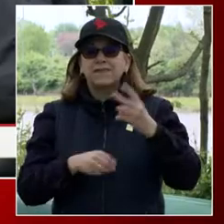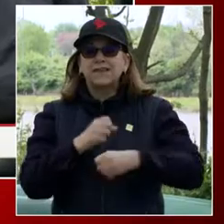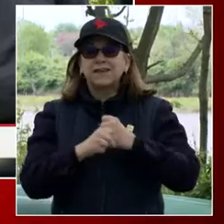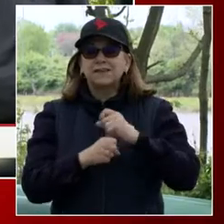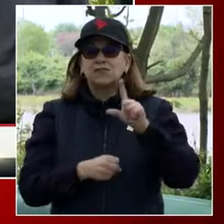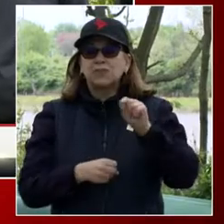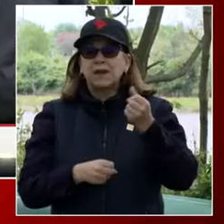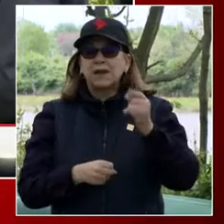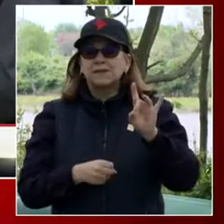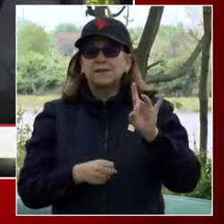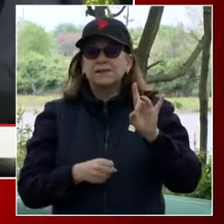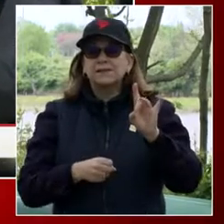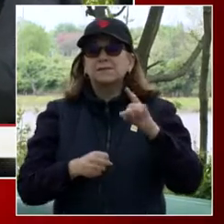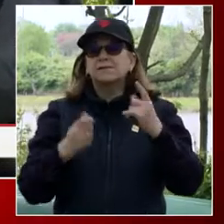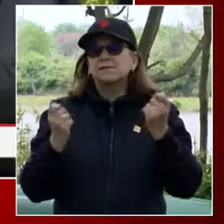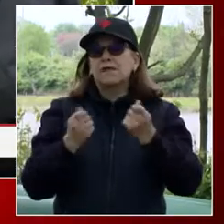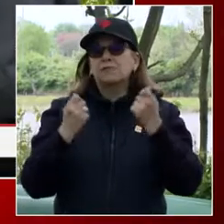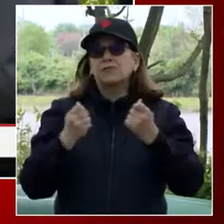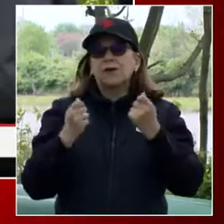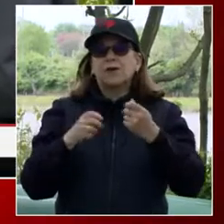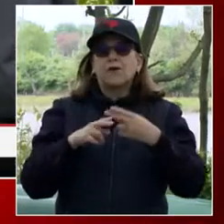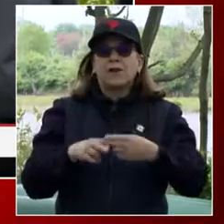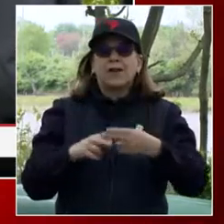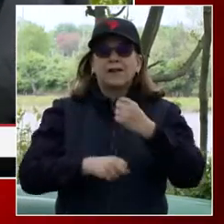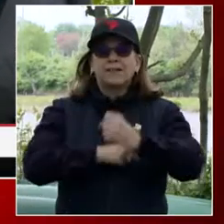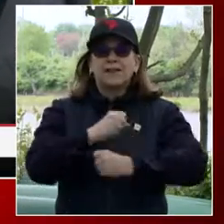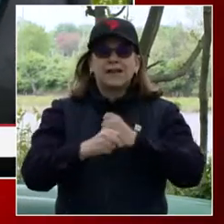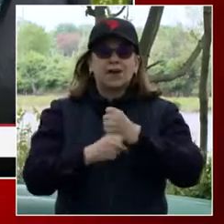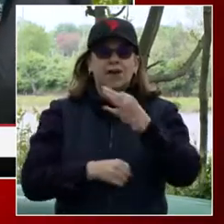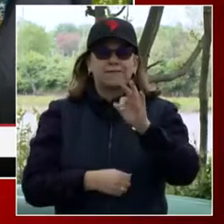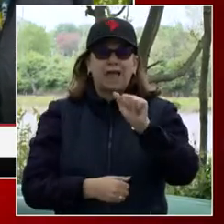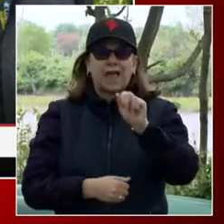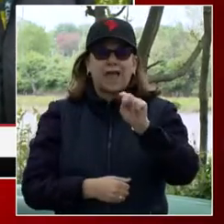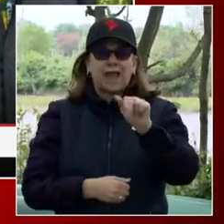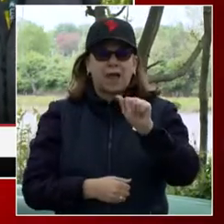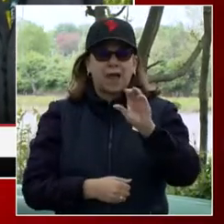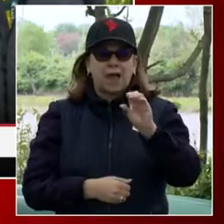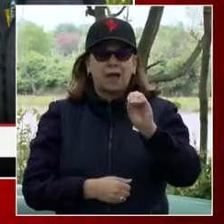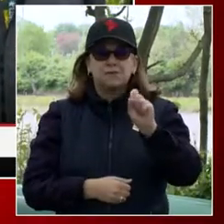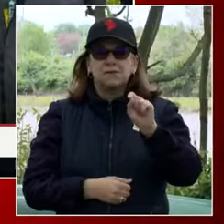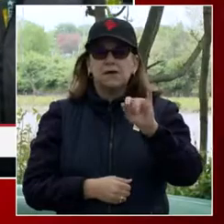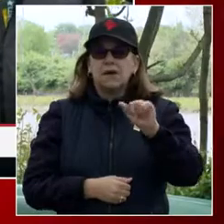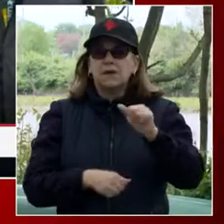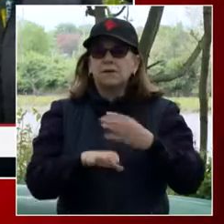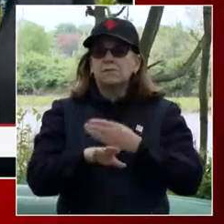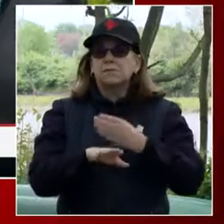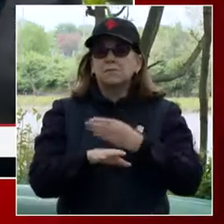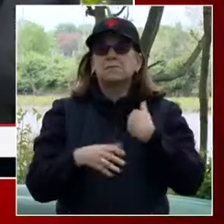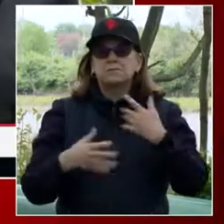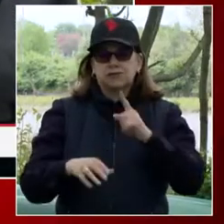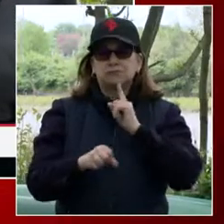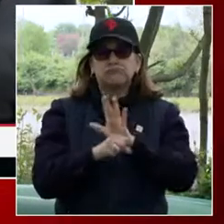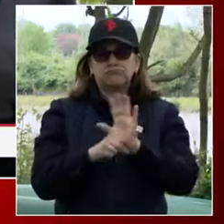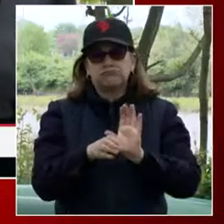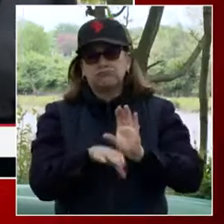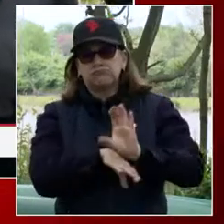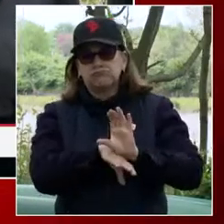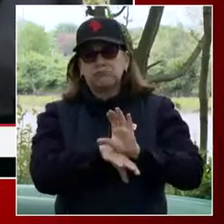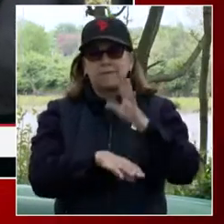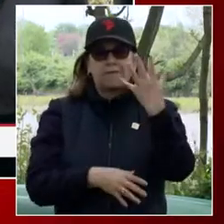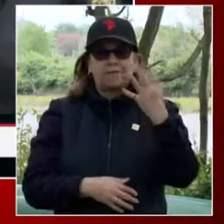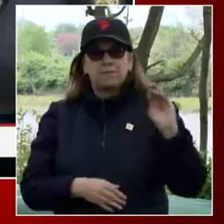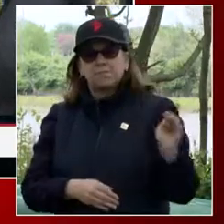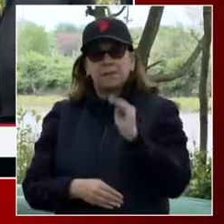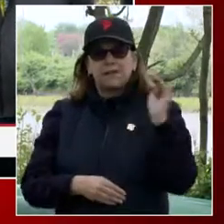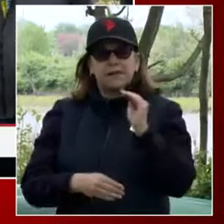committed almost $5 million to our conservation efforts, Director Wells is going to tell you more